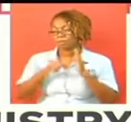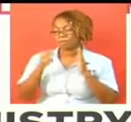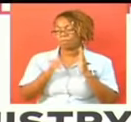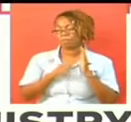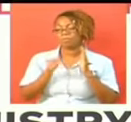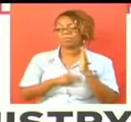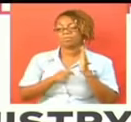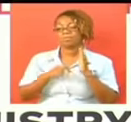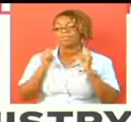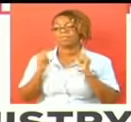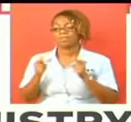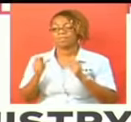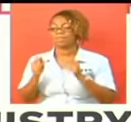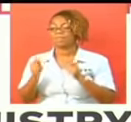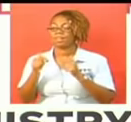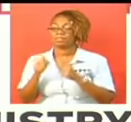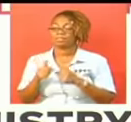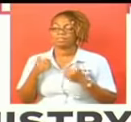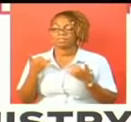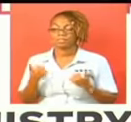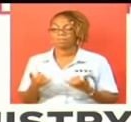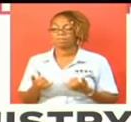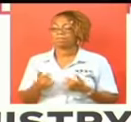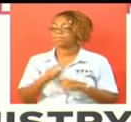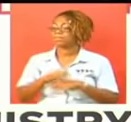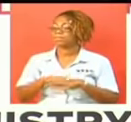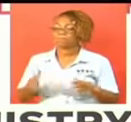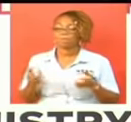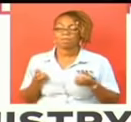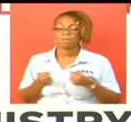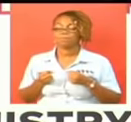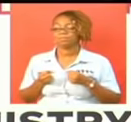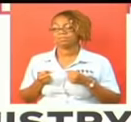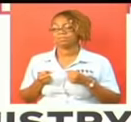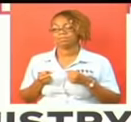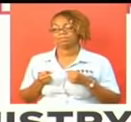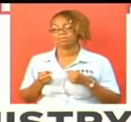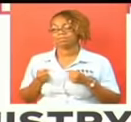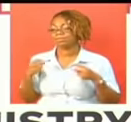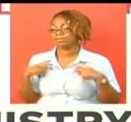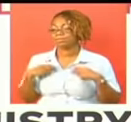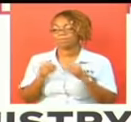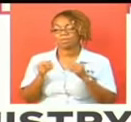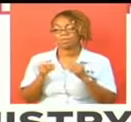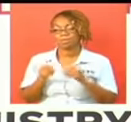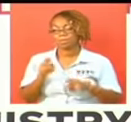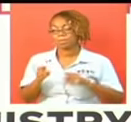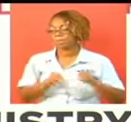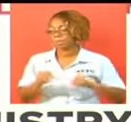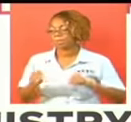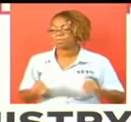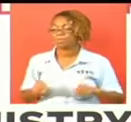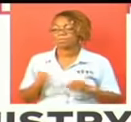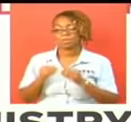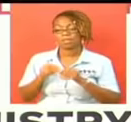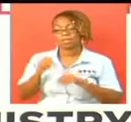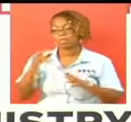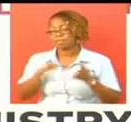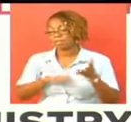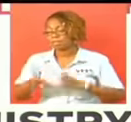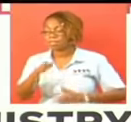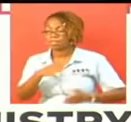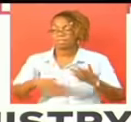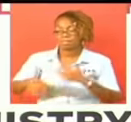is not the point in time at which we want to move towards allowing additional moving, additional interaction while we're trying